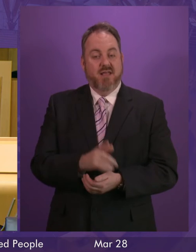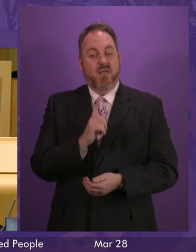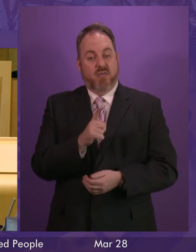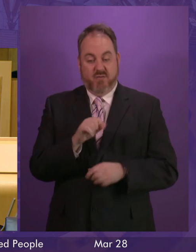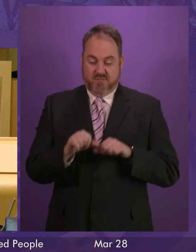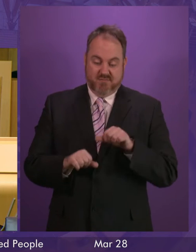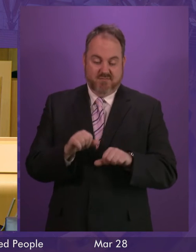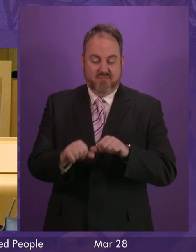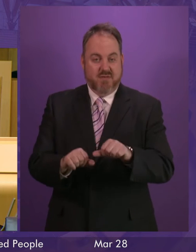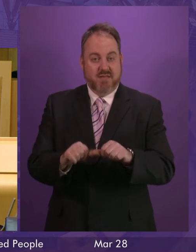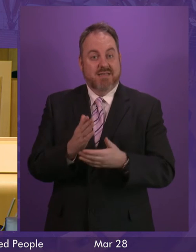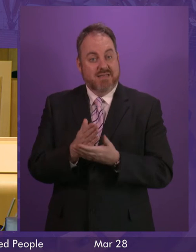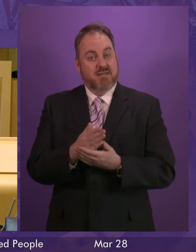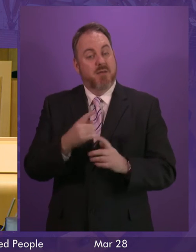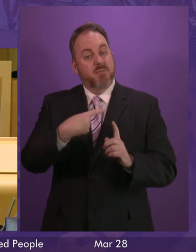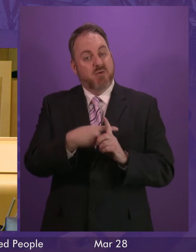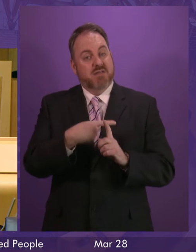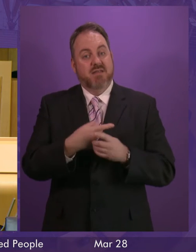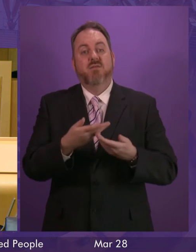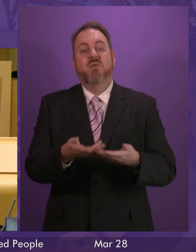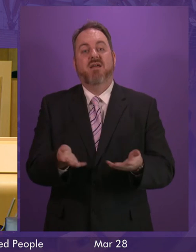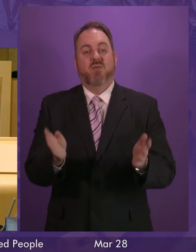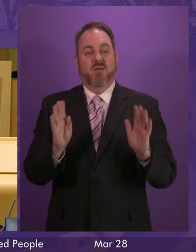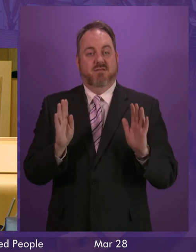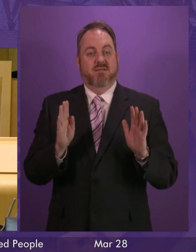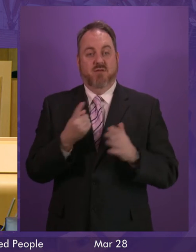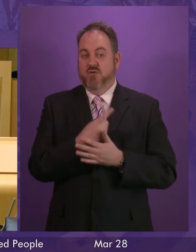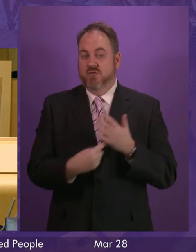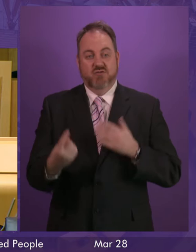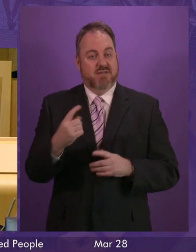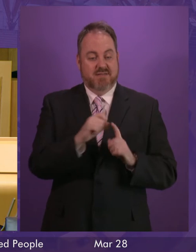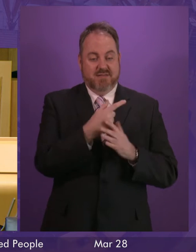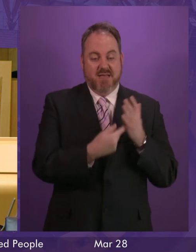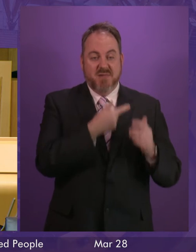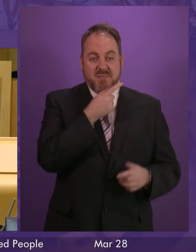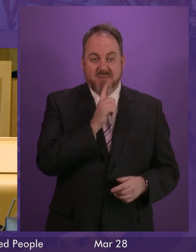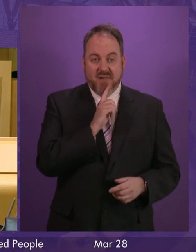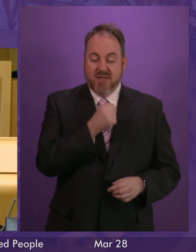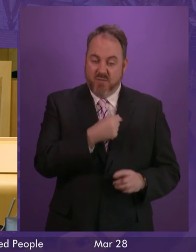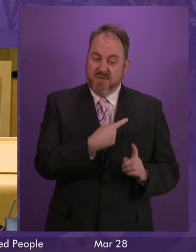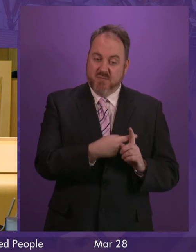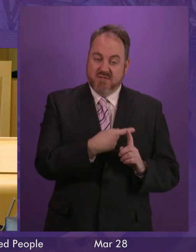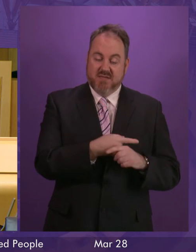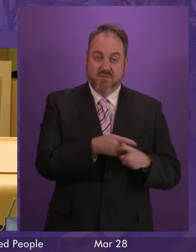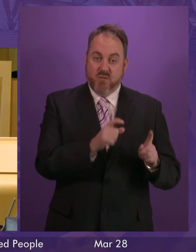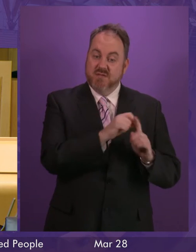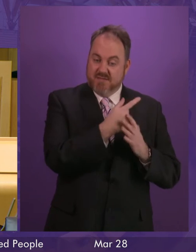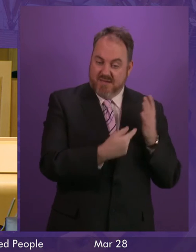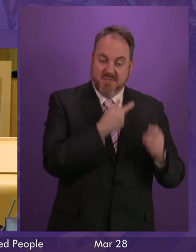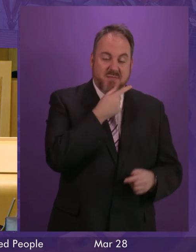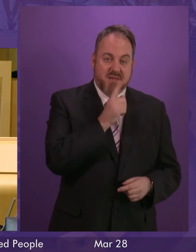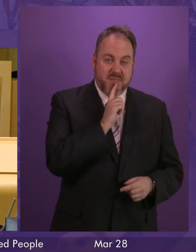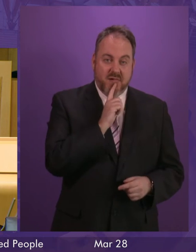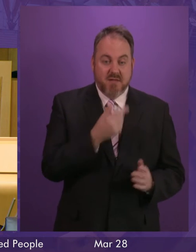don't just benefit disabled people. They benefit our ageing population more generally, many of whom will experience